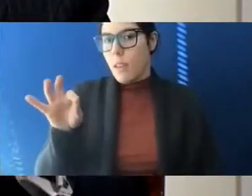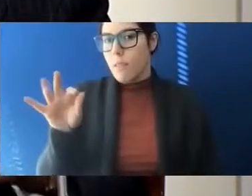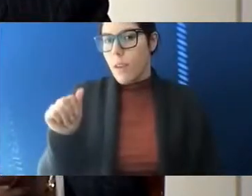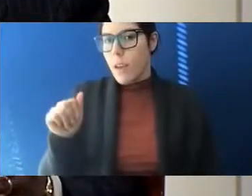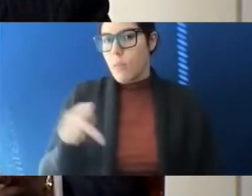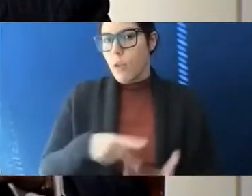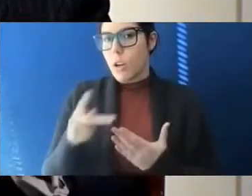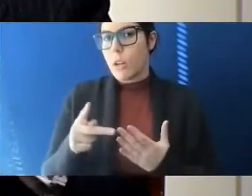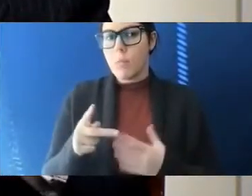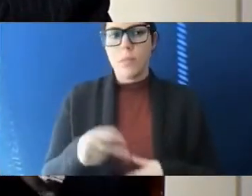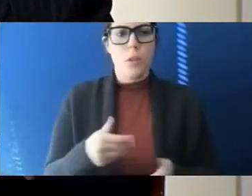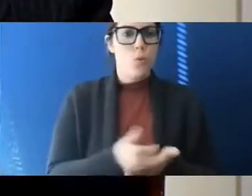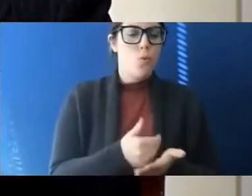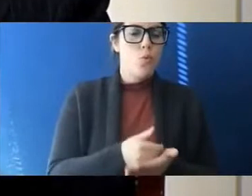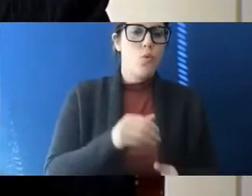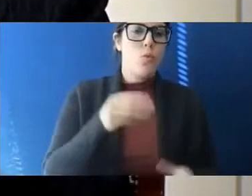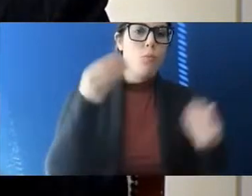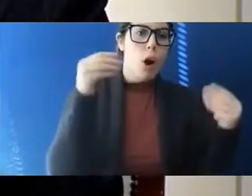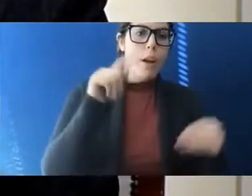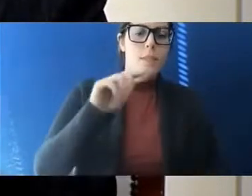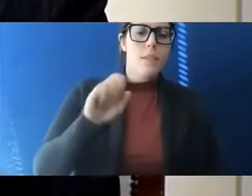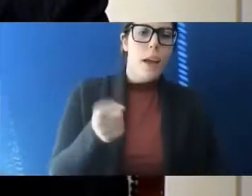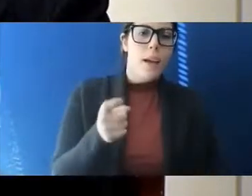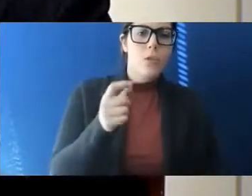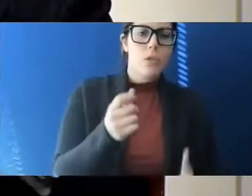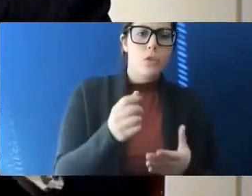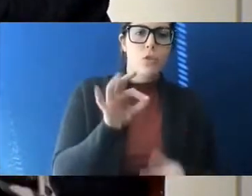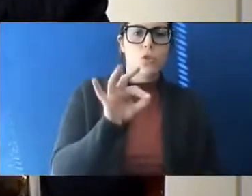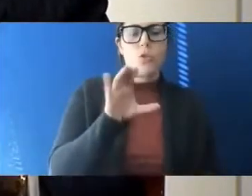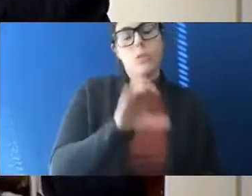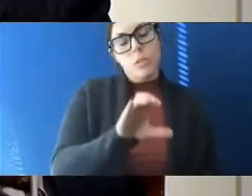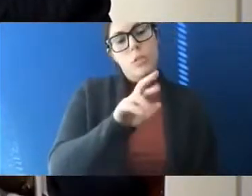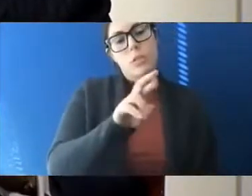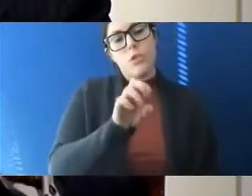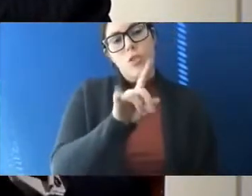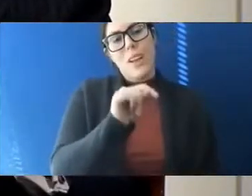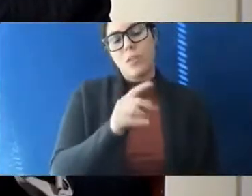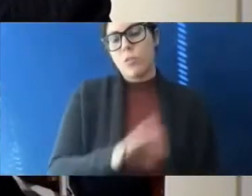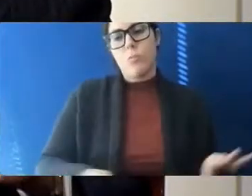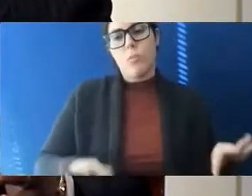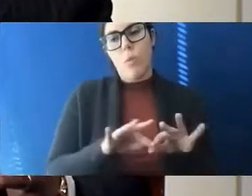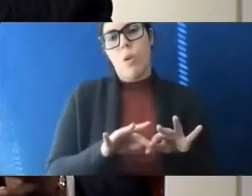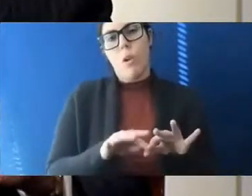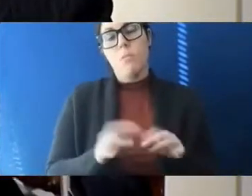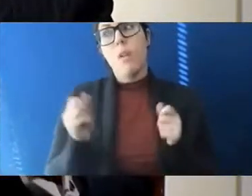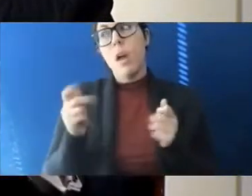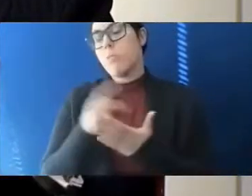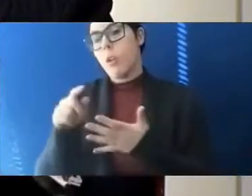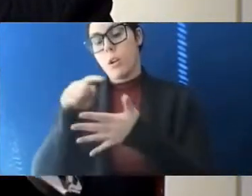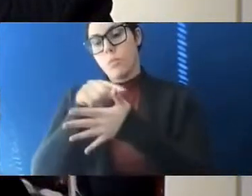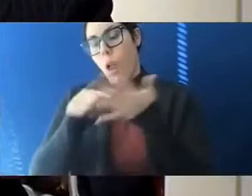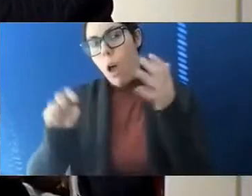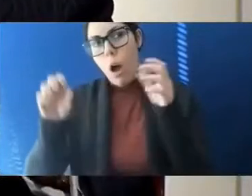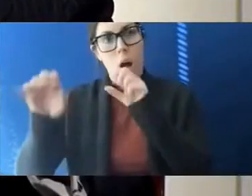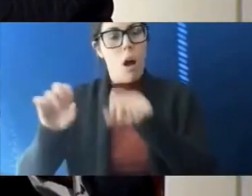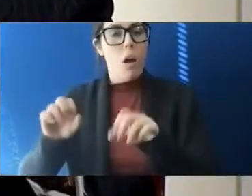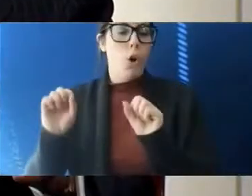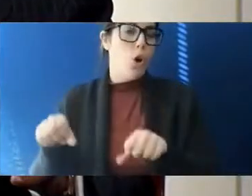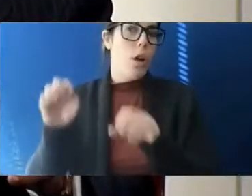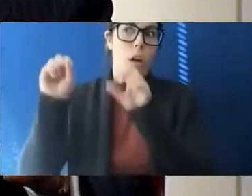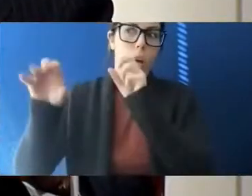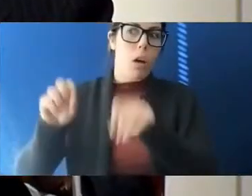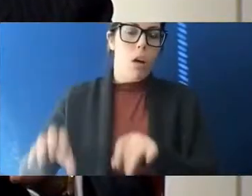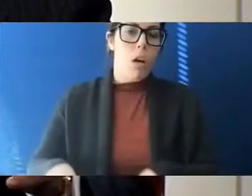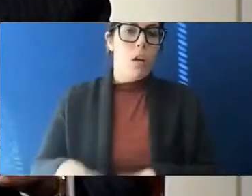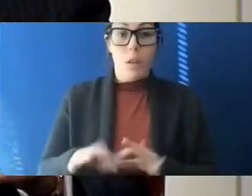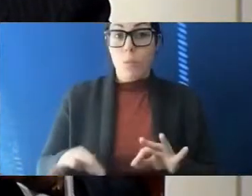credits are important. These are programs, and I can go on without naming them all, that are important to the businesses that